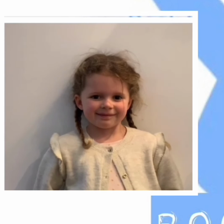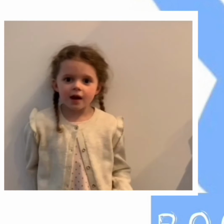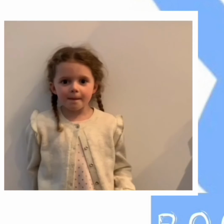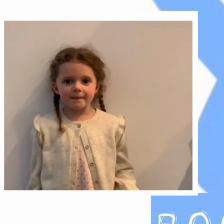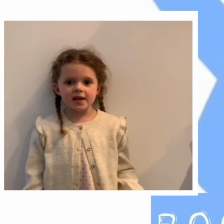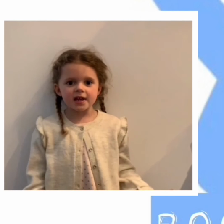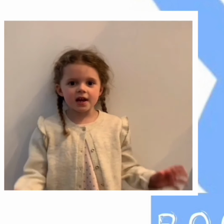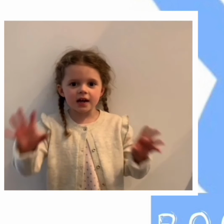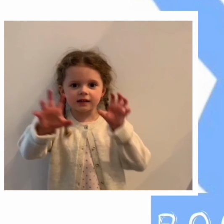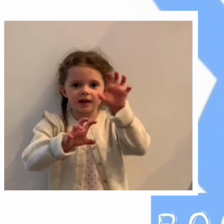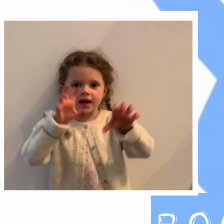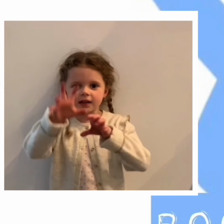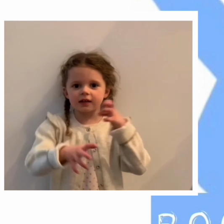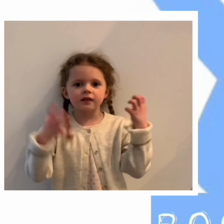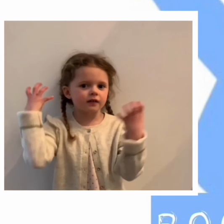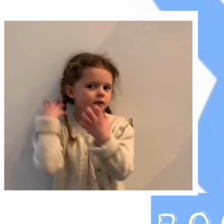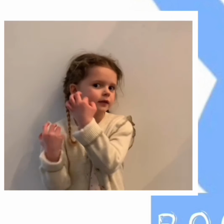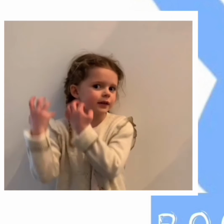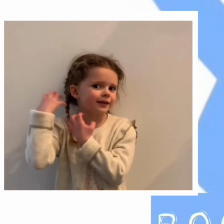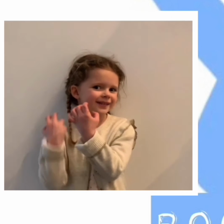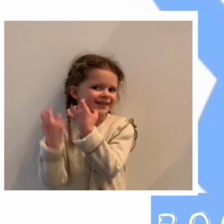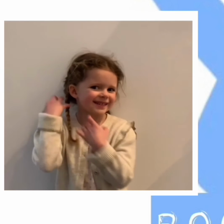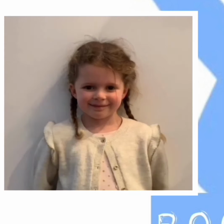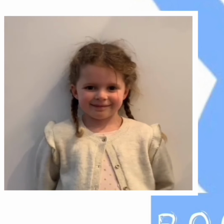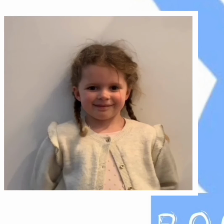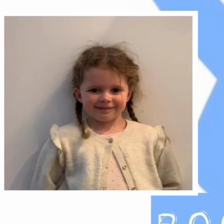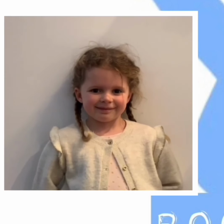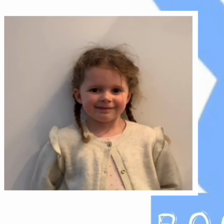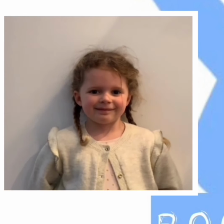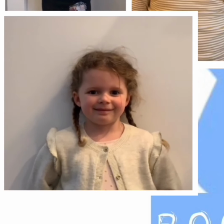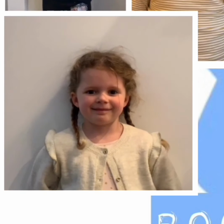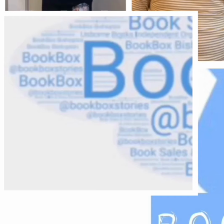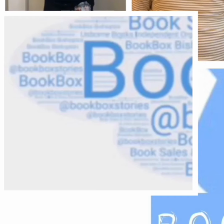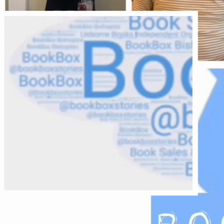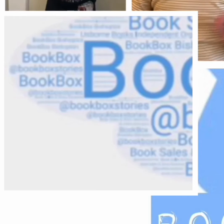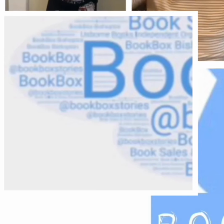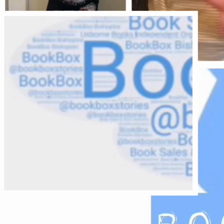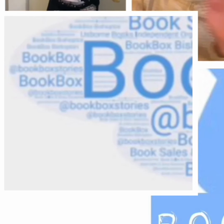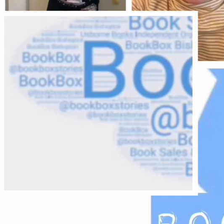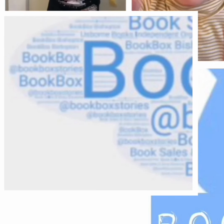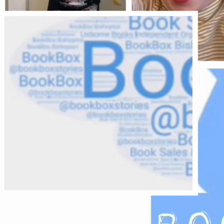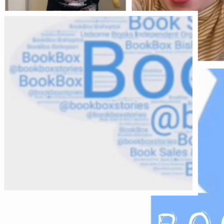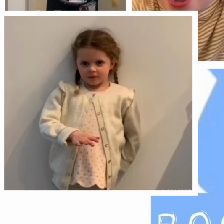Could it be a dinosaur? Let me hear you roar.